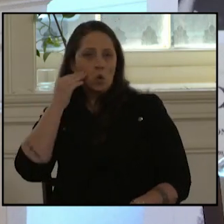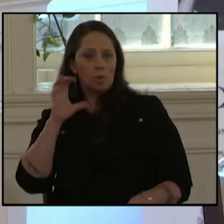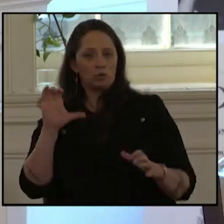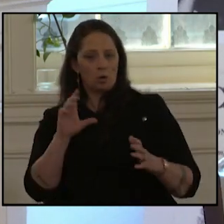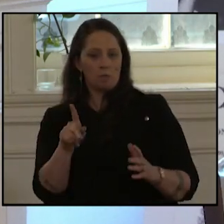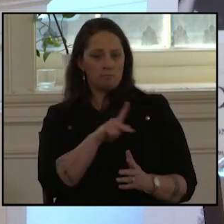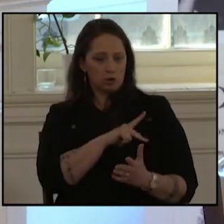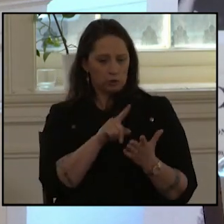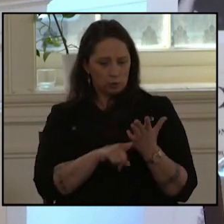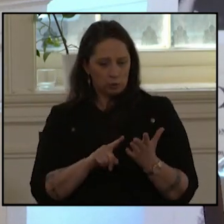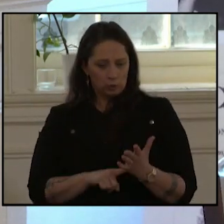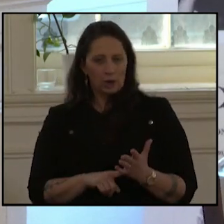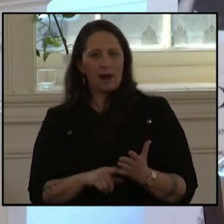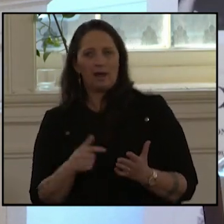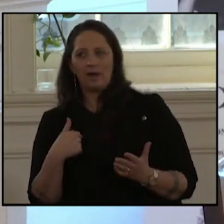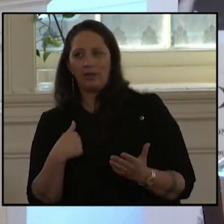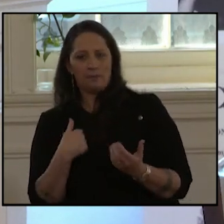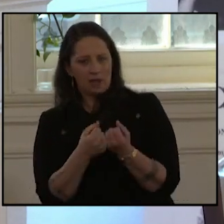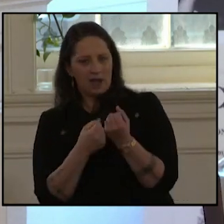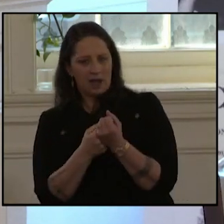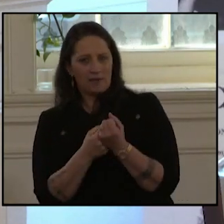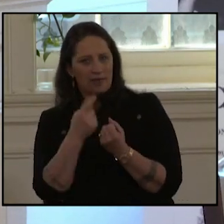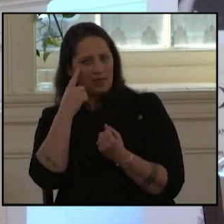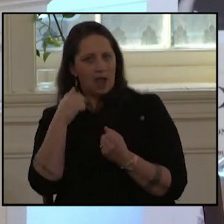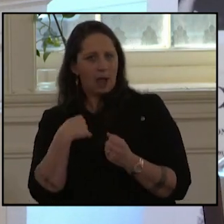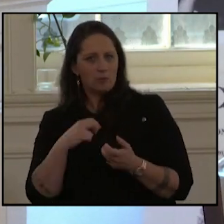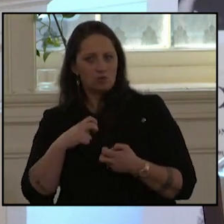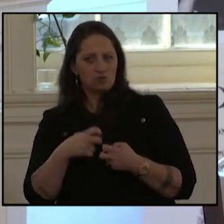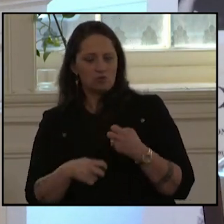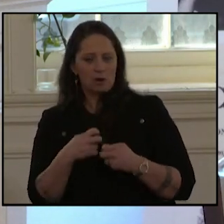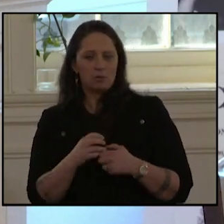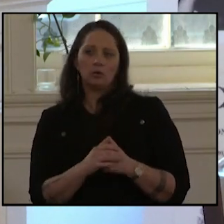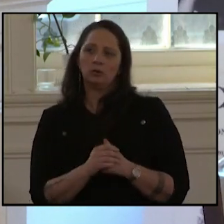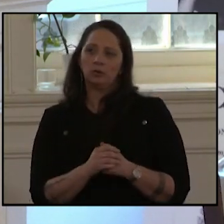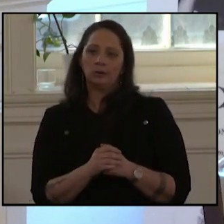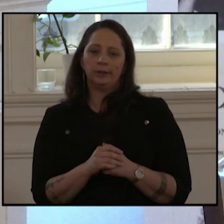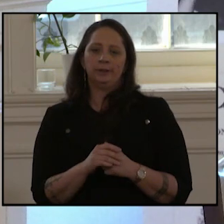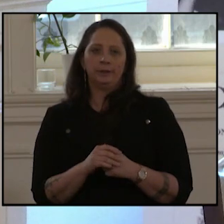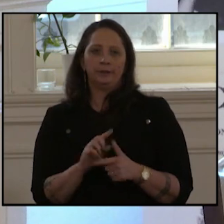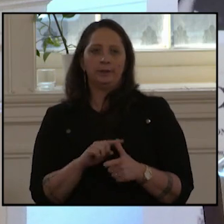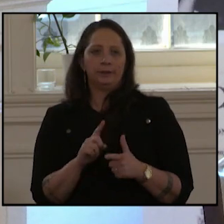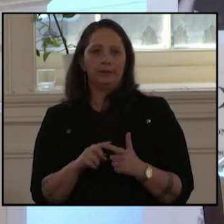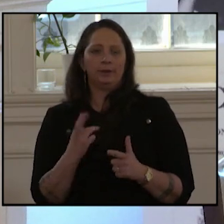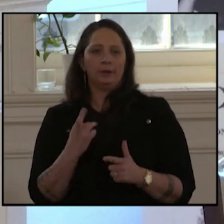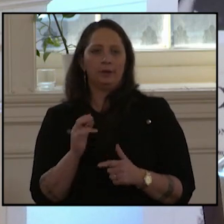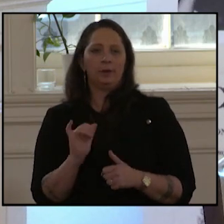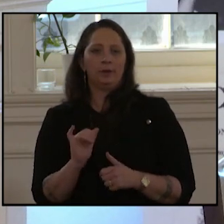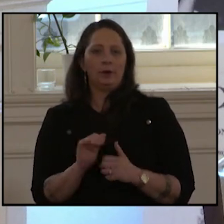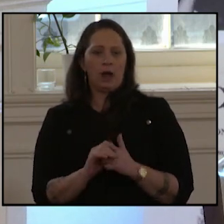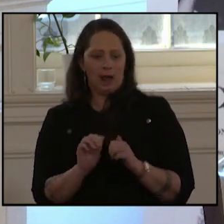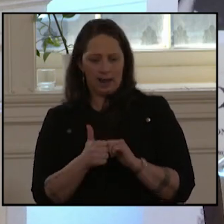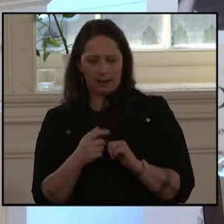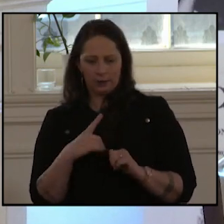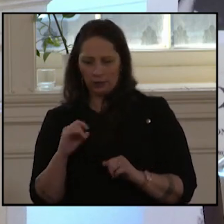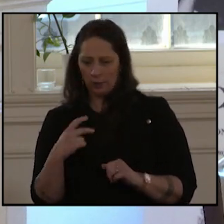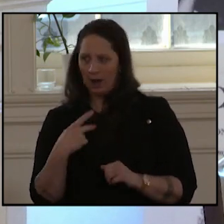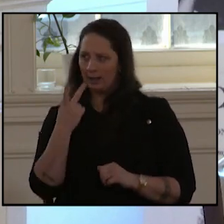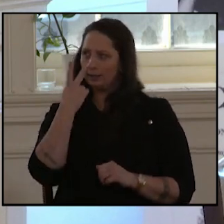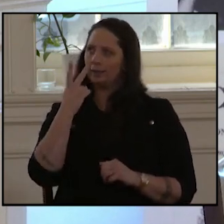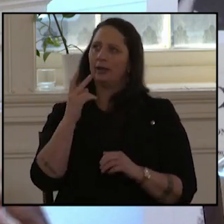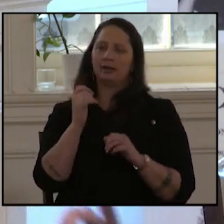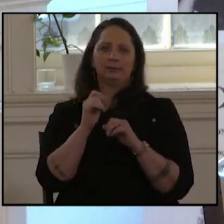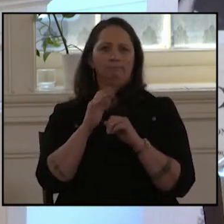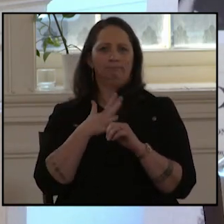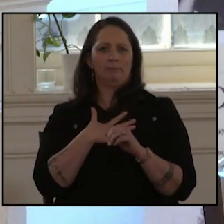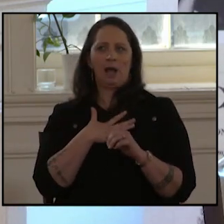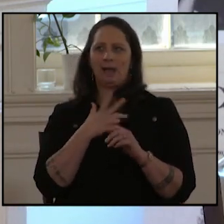advocate that doesn't think they're the problem, right, will then go, well, wait a minute, how do I see the world and